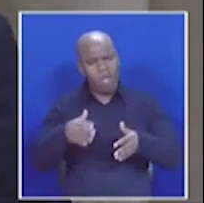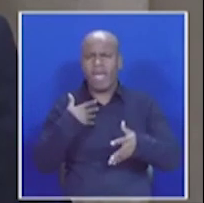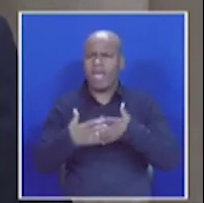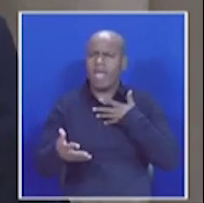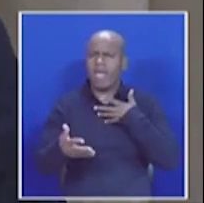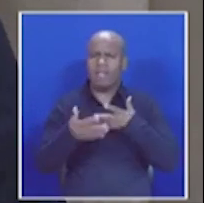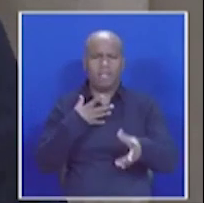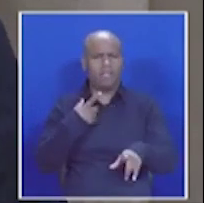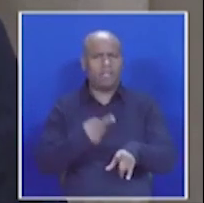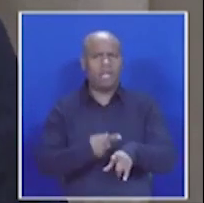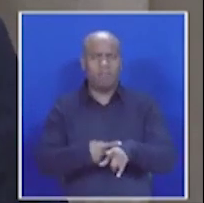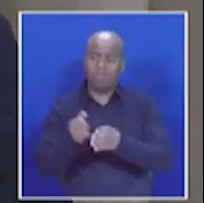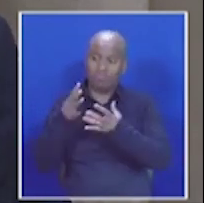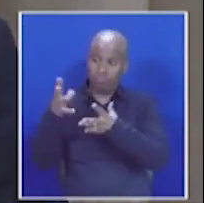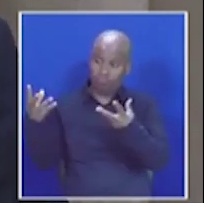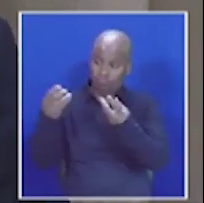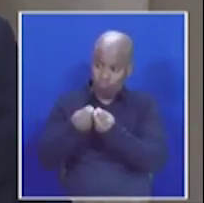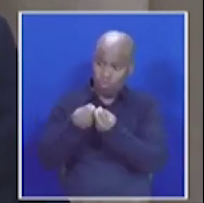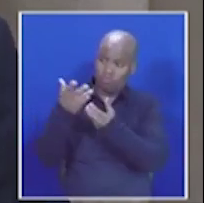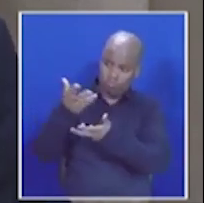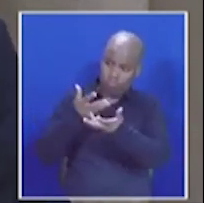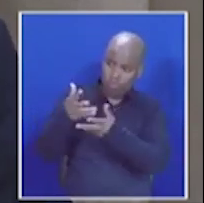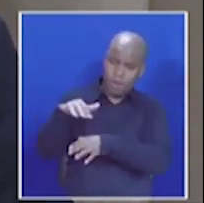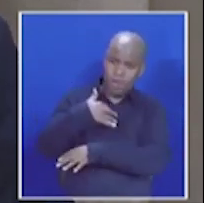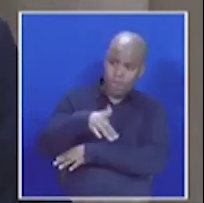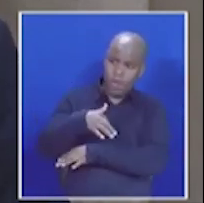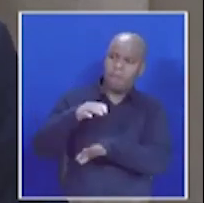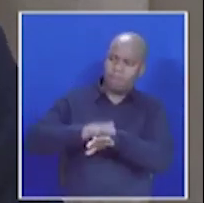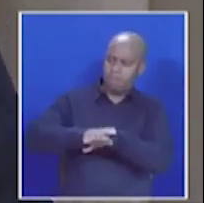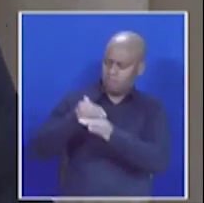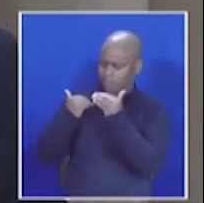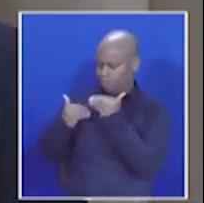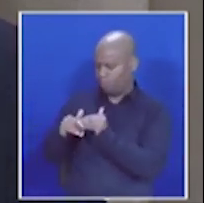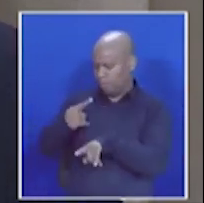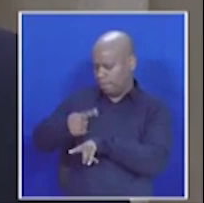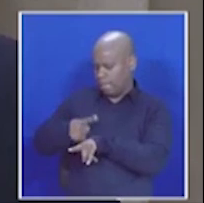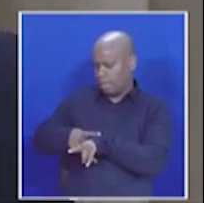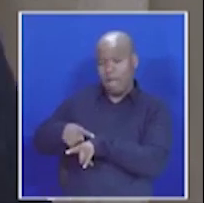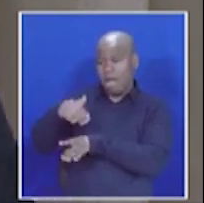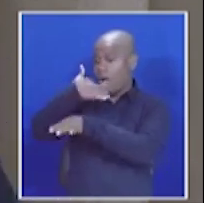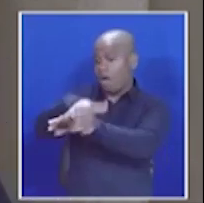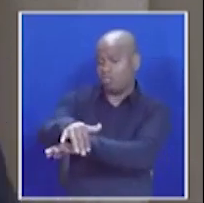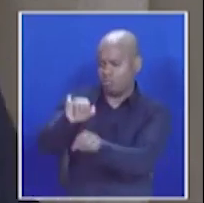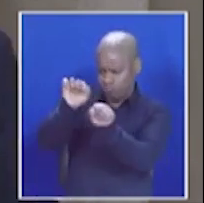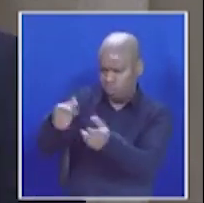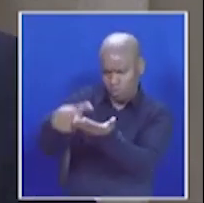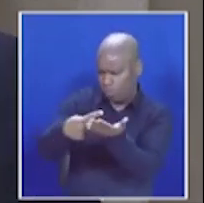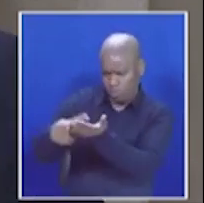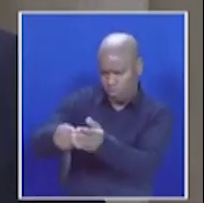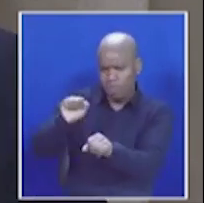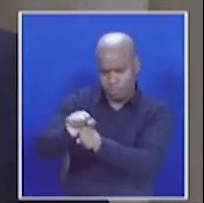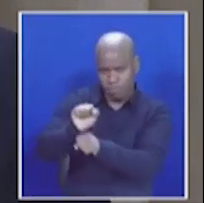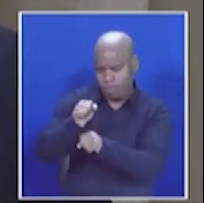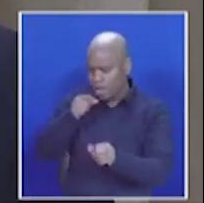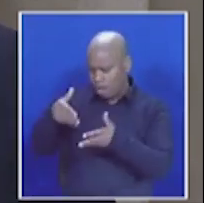time to talk to you outside of my limited time at this podium. The PRASA project is looking